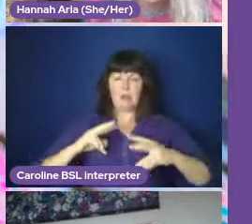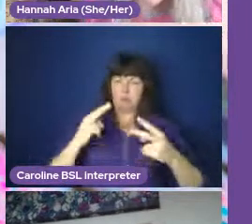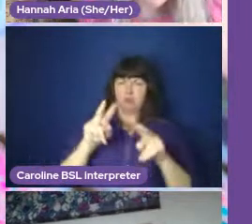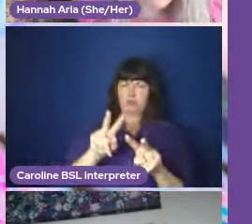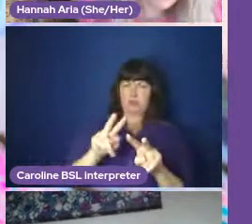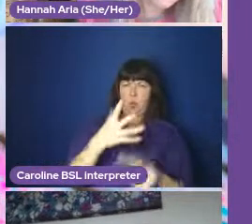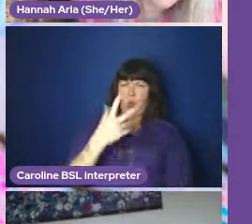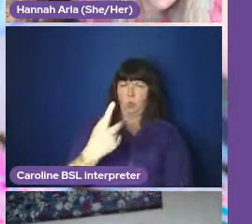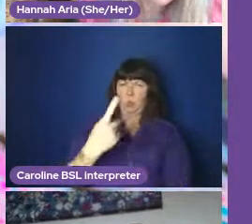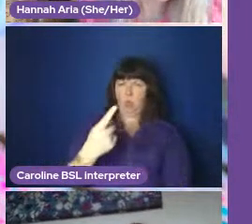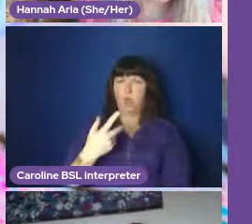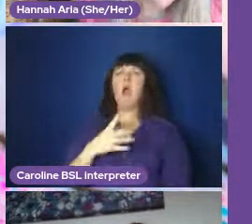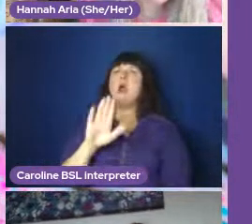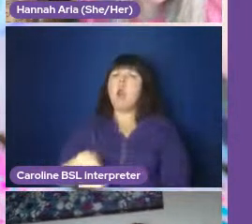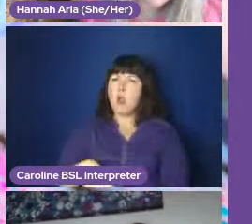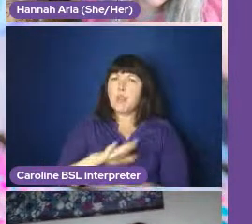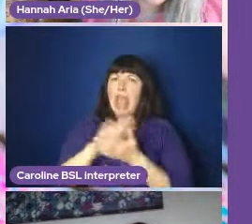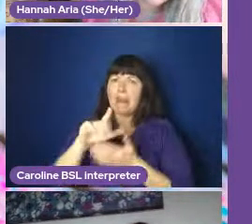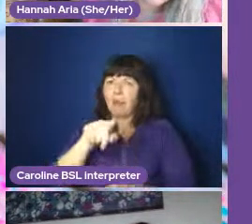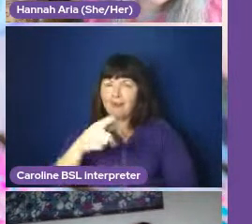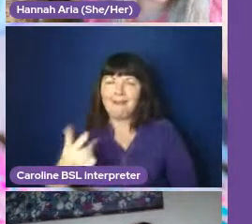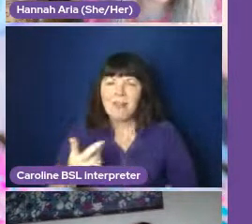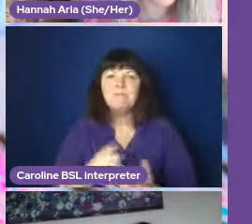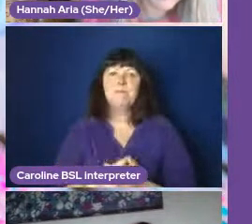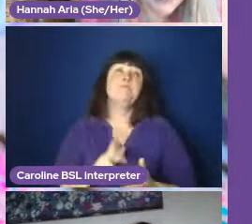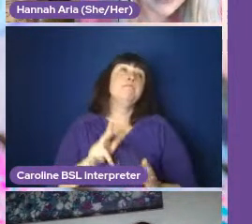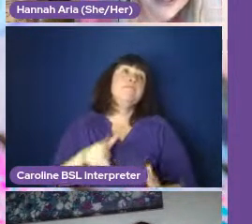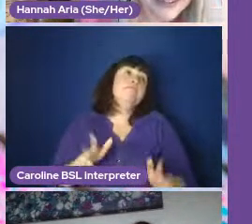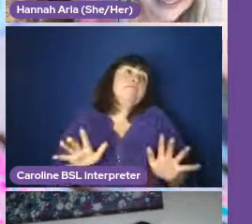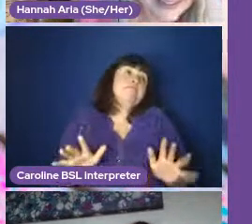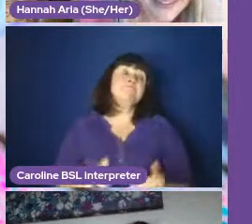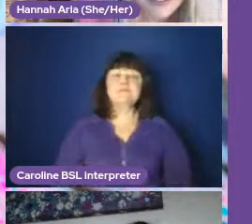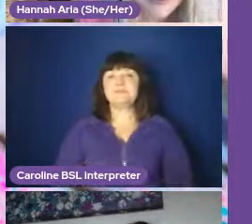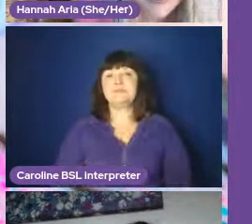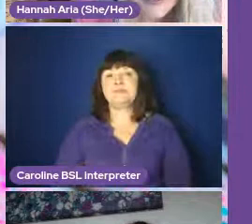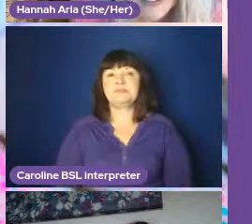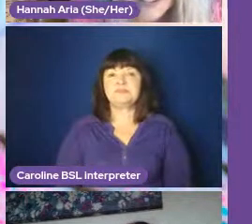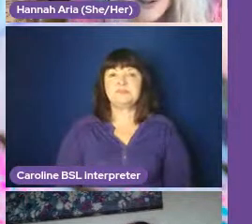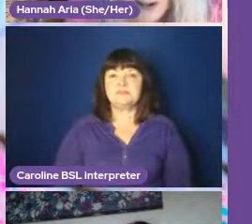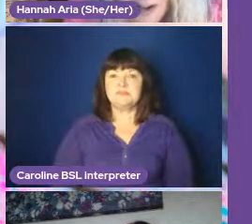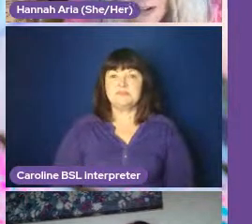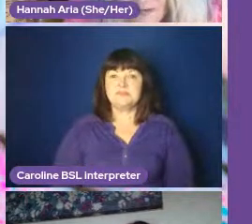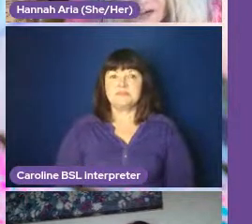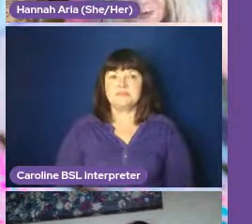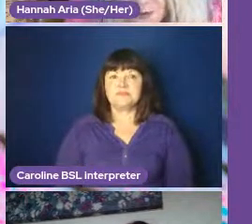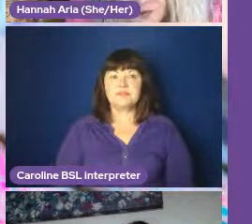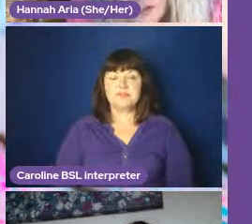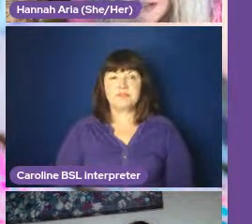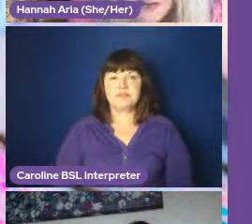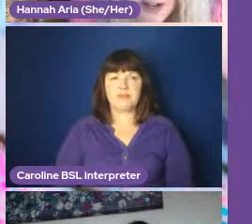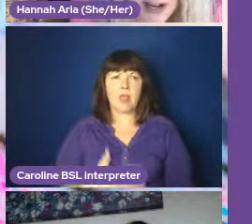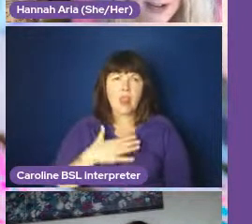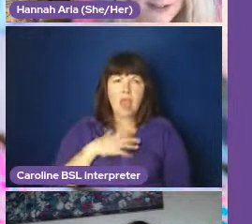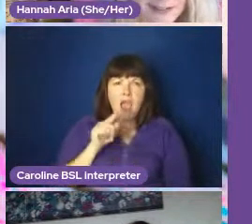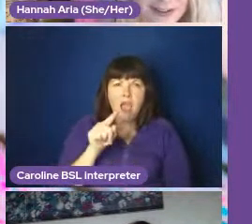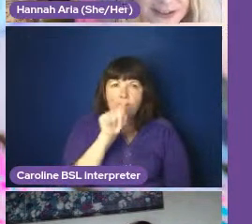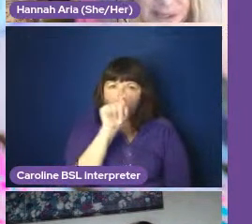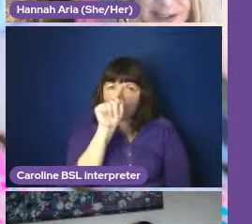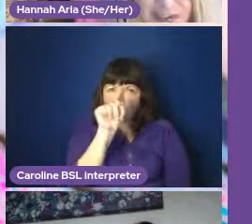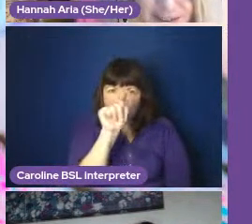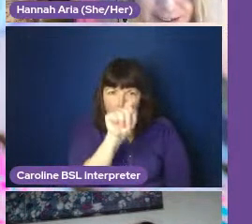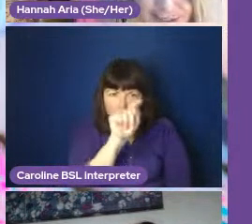about that. It is what it is. It is what it is. So, and I love the little dots that you've